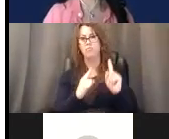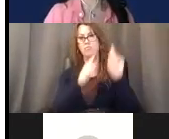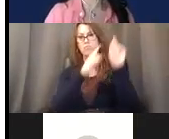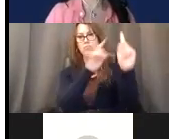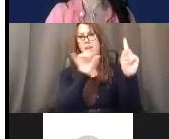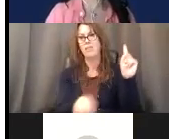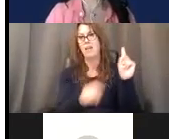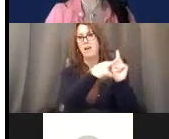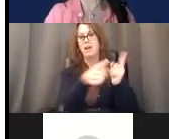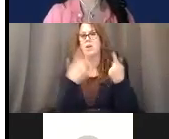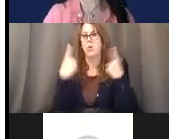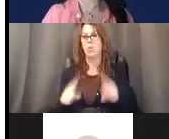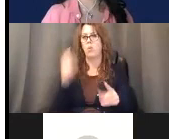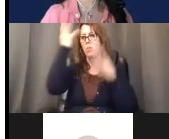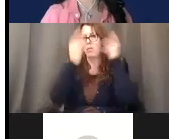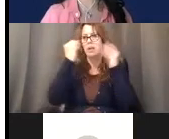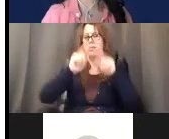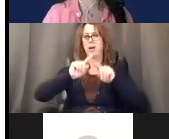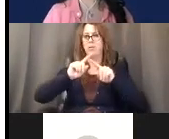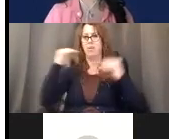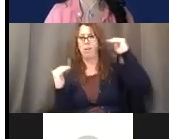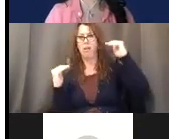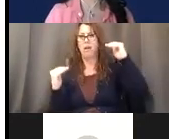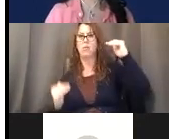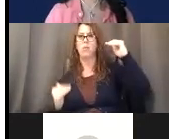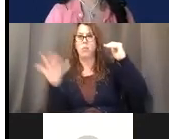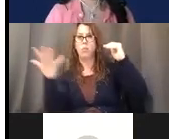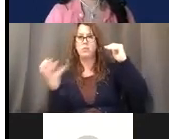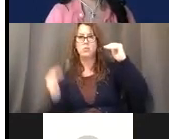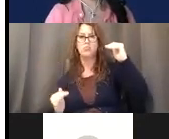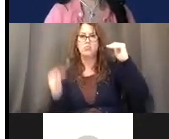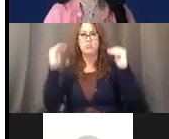disparity gaps and really ensuring that folks have what they need to thrive.